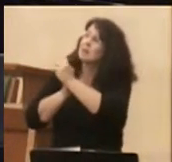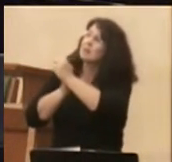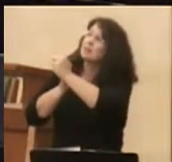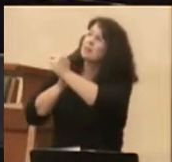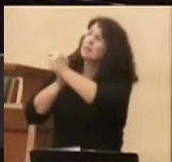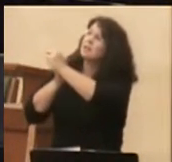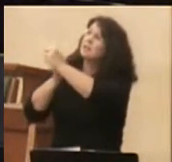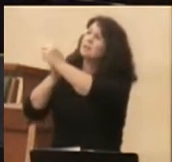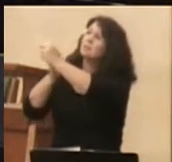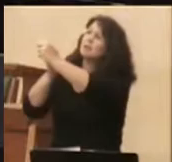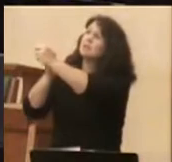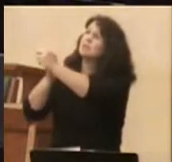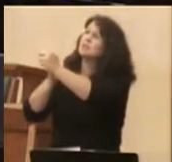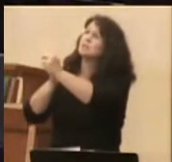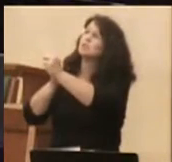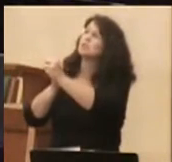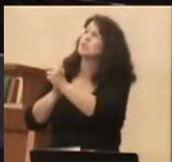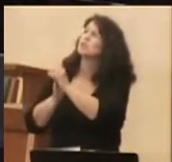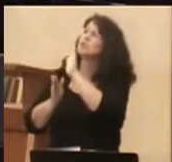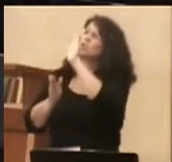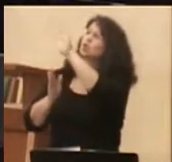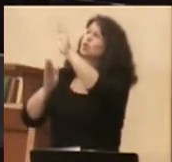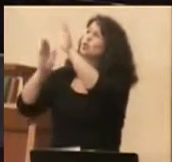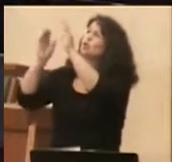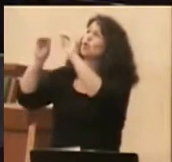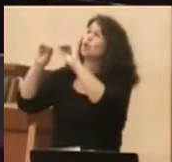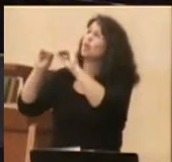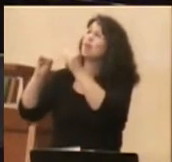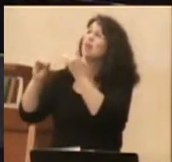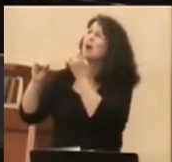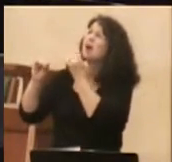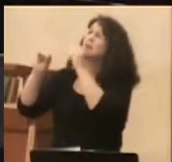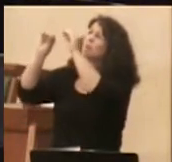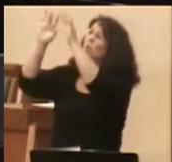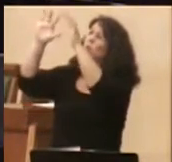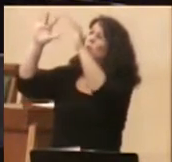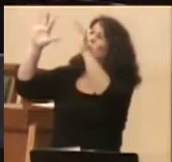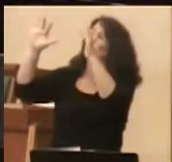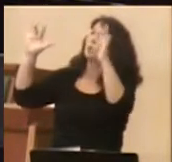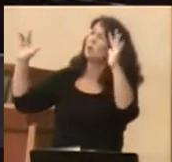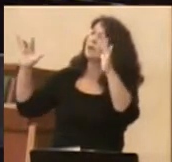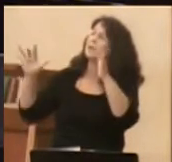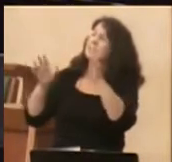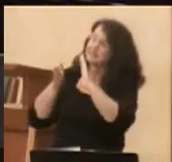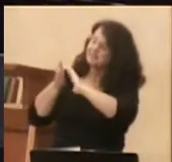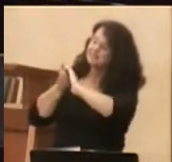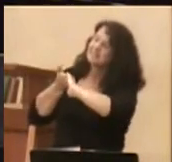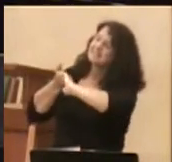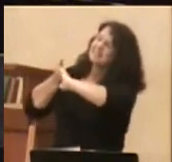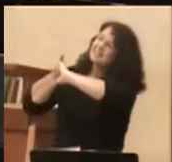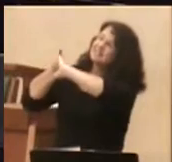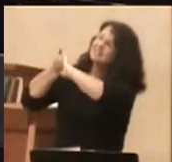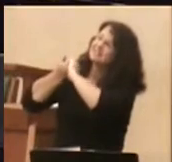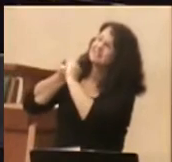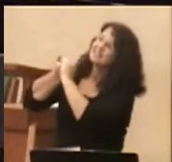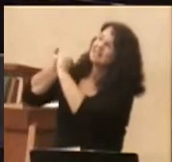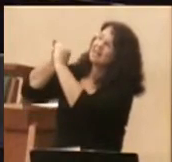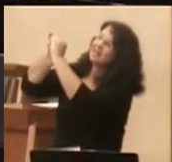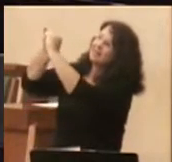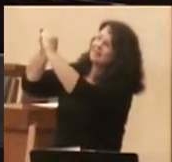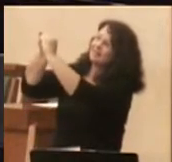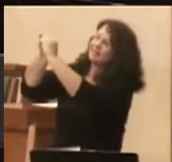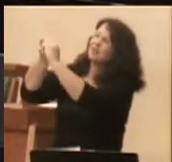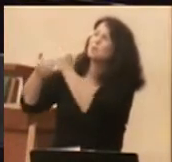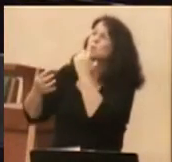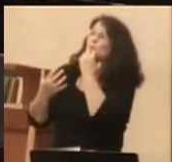to the light. Take my hand, precious